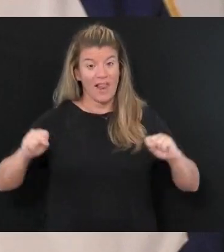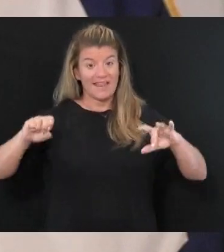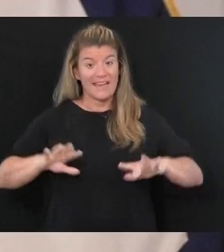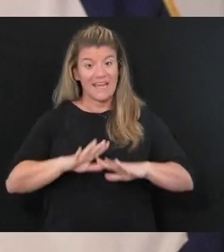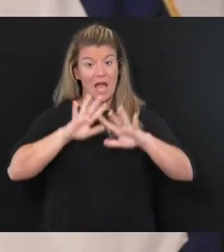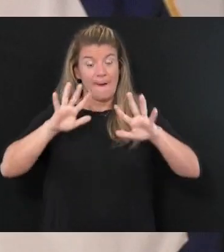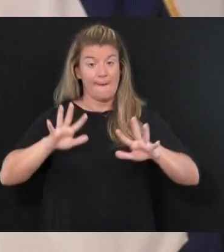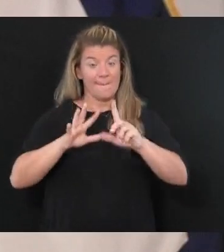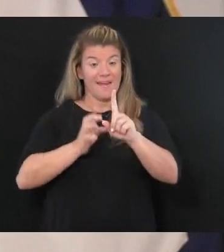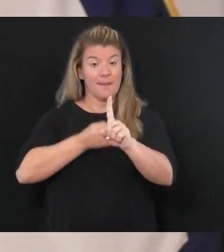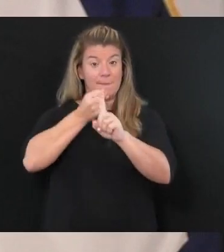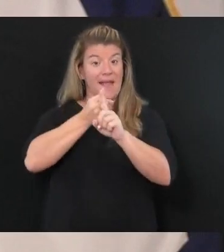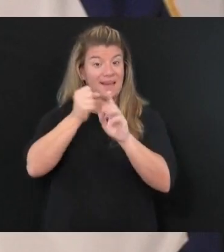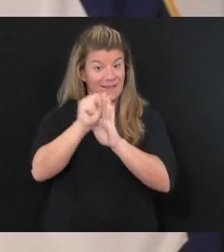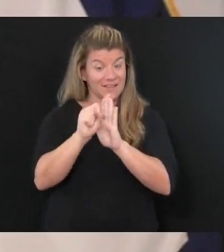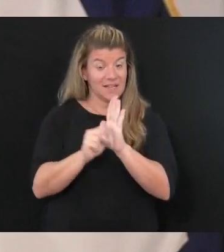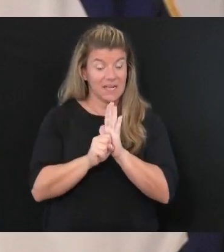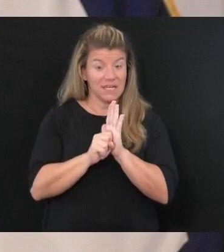And